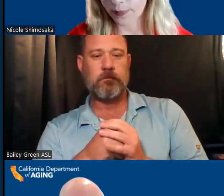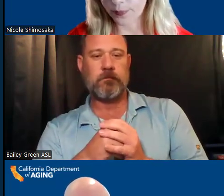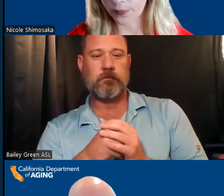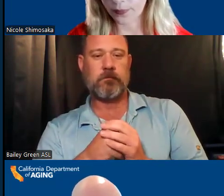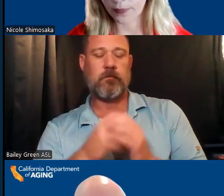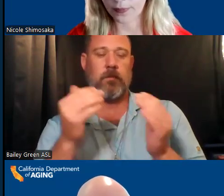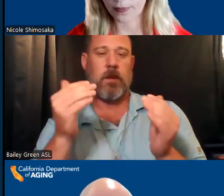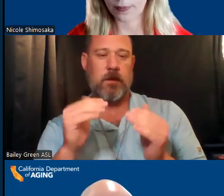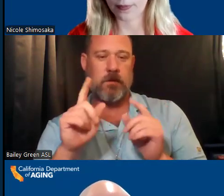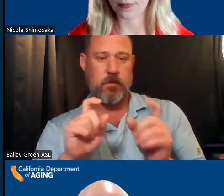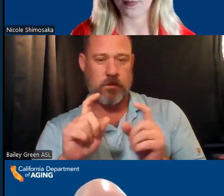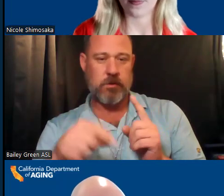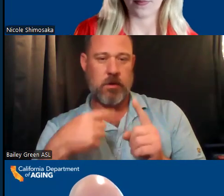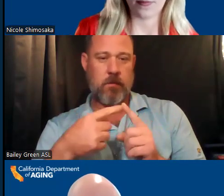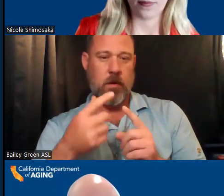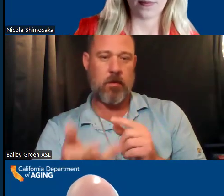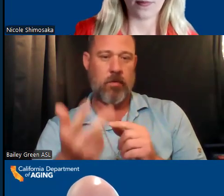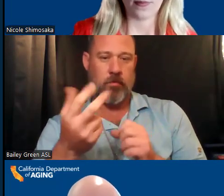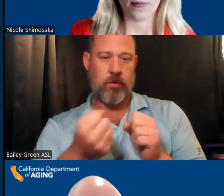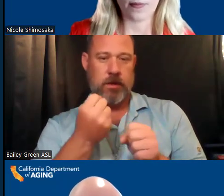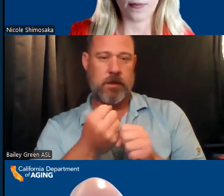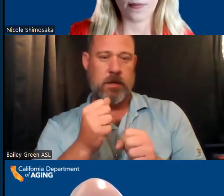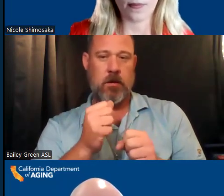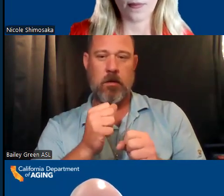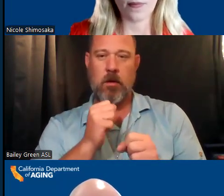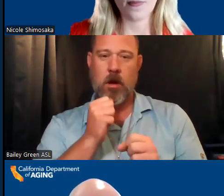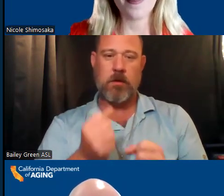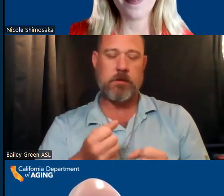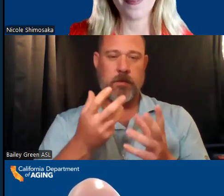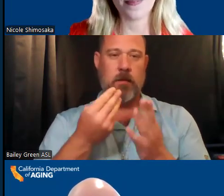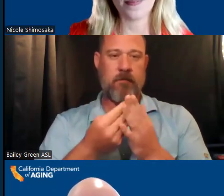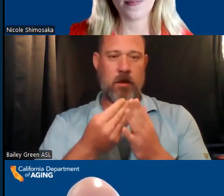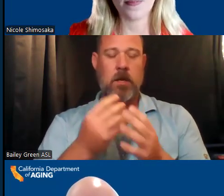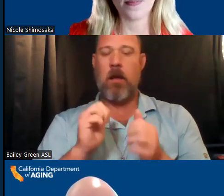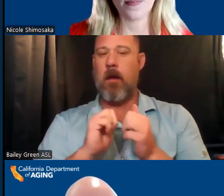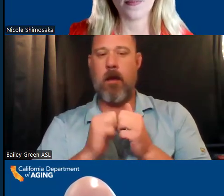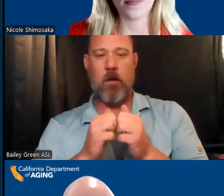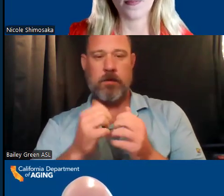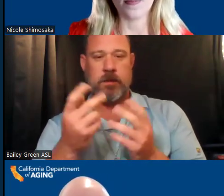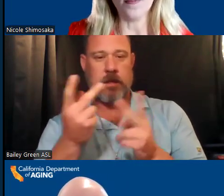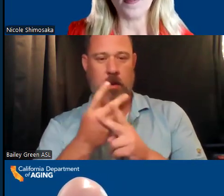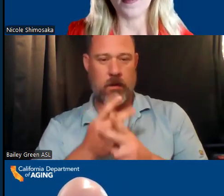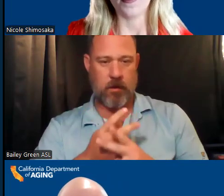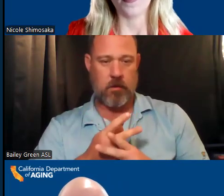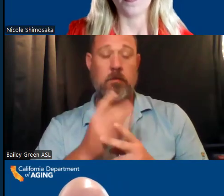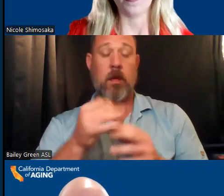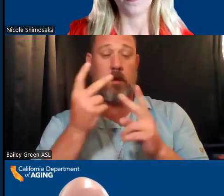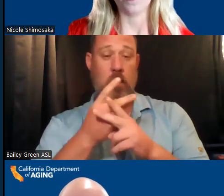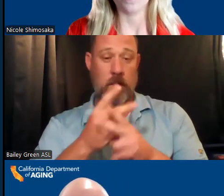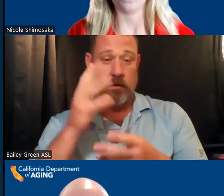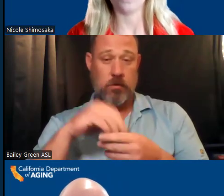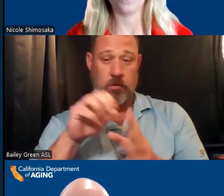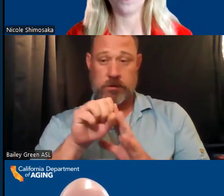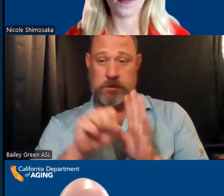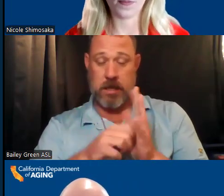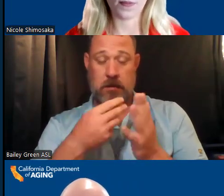Right. Next question is about the 3-year unspent funding, asking how is it calculated? Does the calculation include state